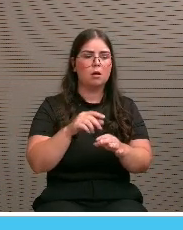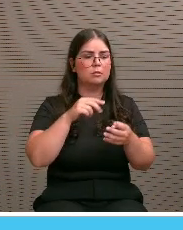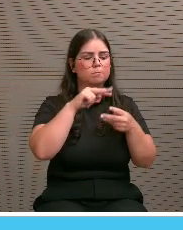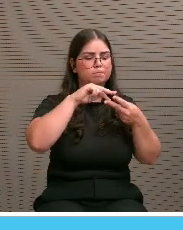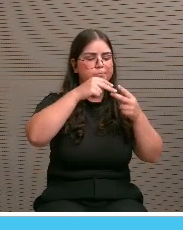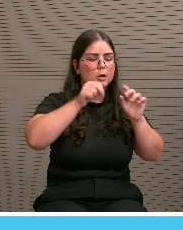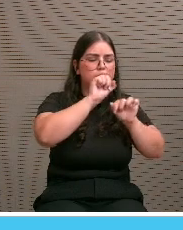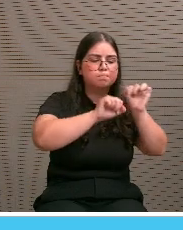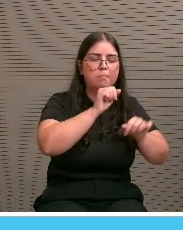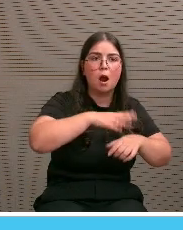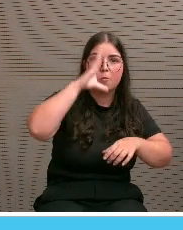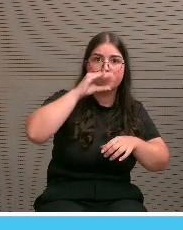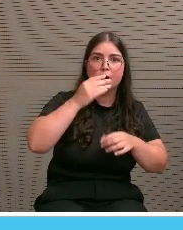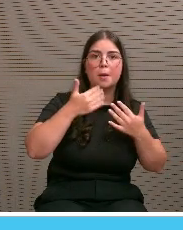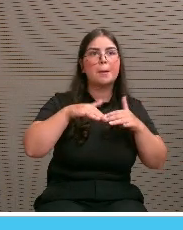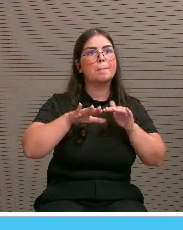that we've put in.